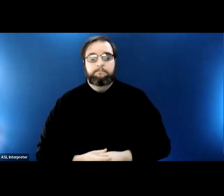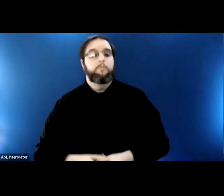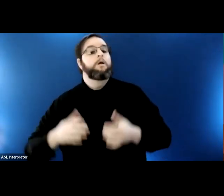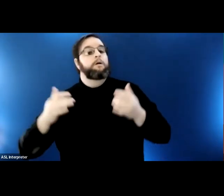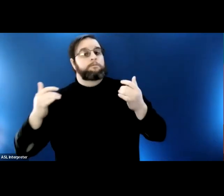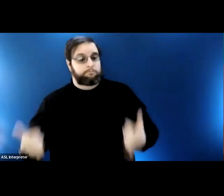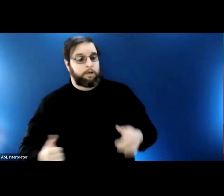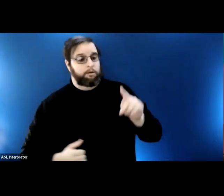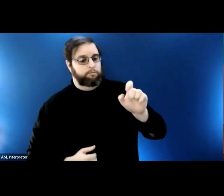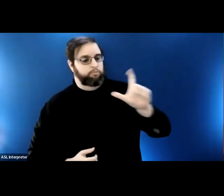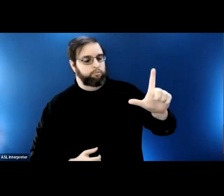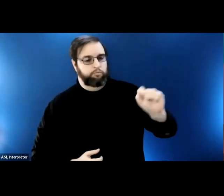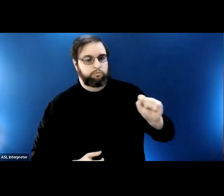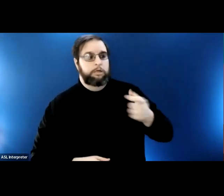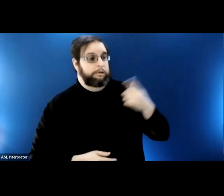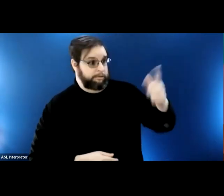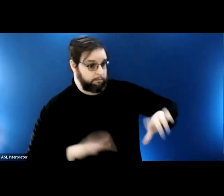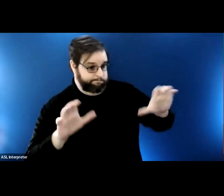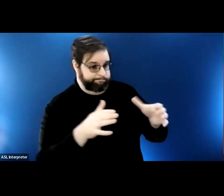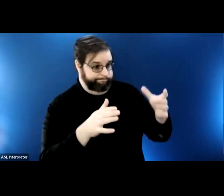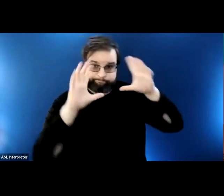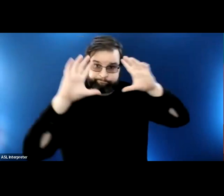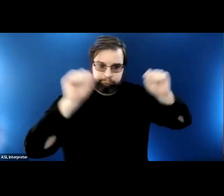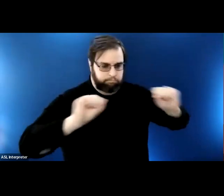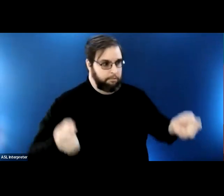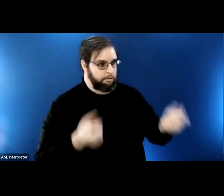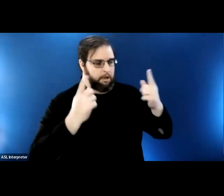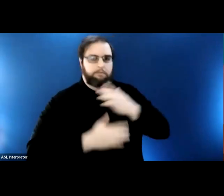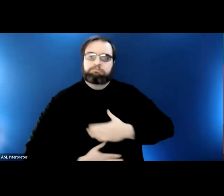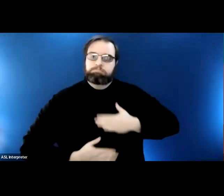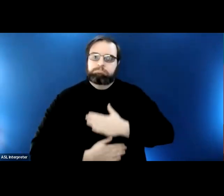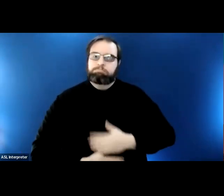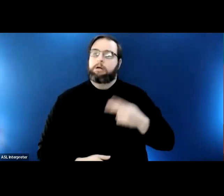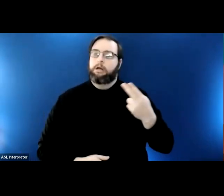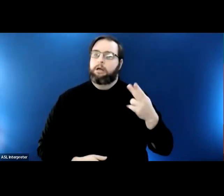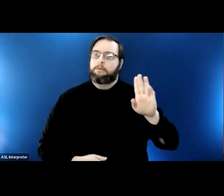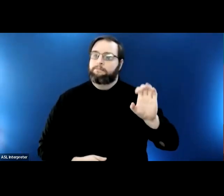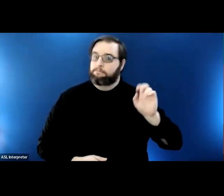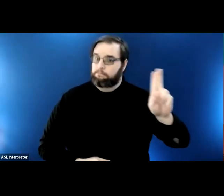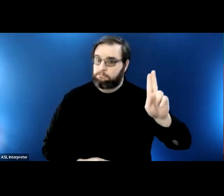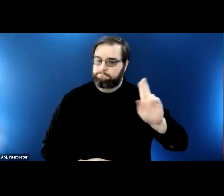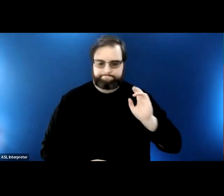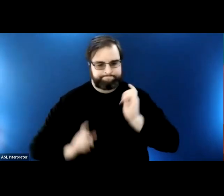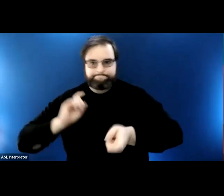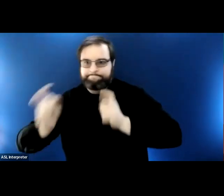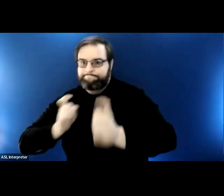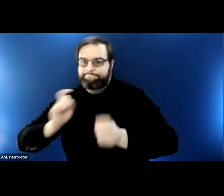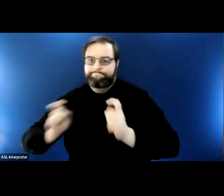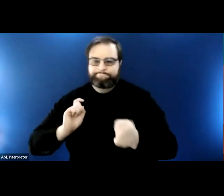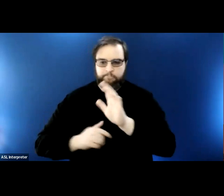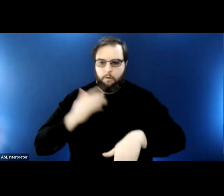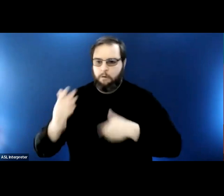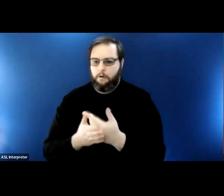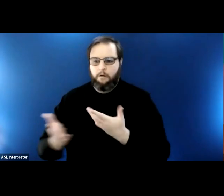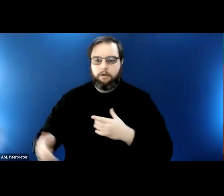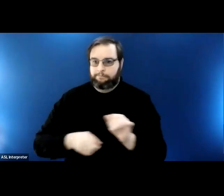disposal is an administration that understands and appreciates HBCU's significant contributions to this nation and the industries